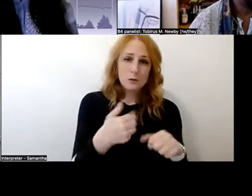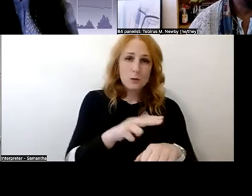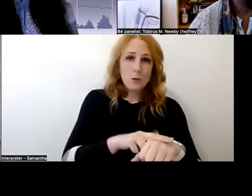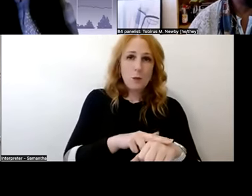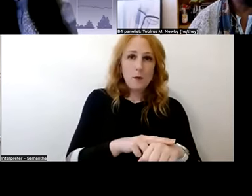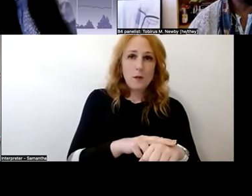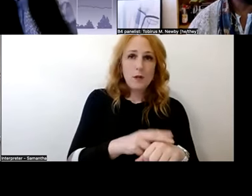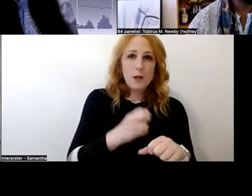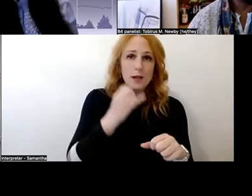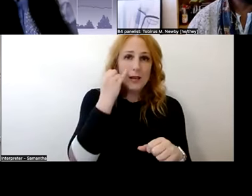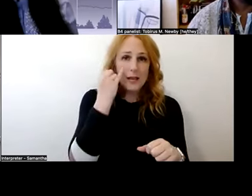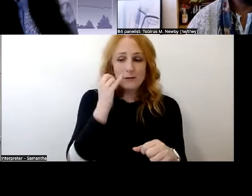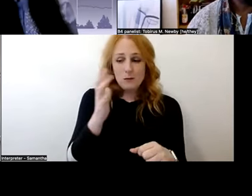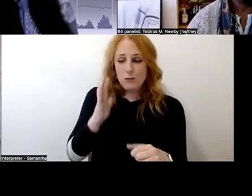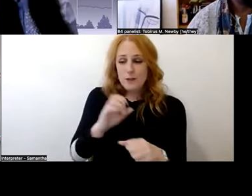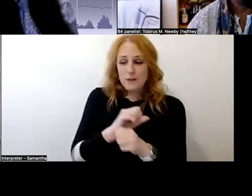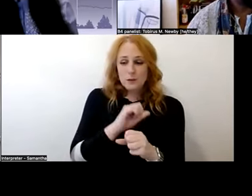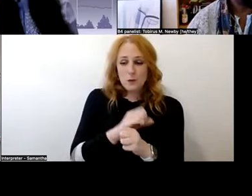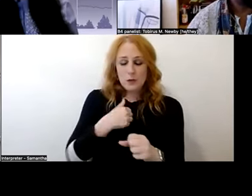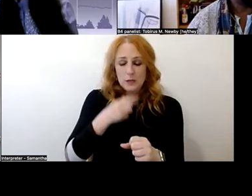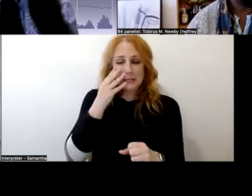experiencing harm in previous work environments?